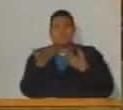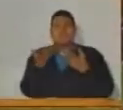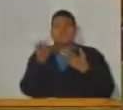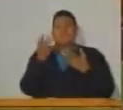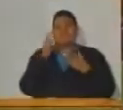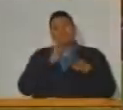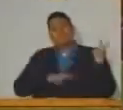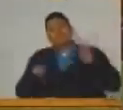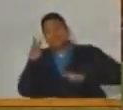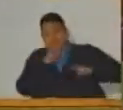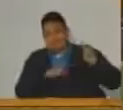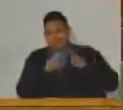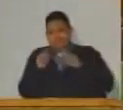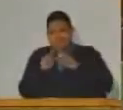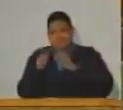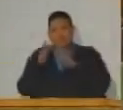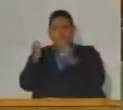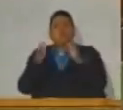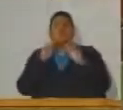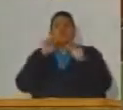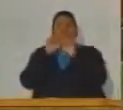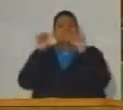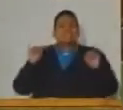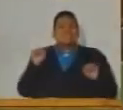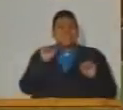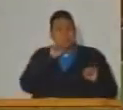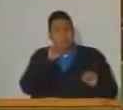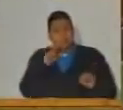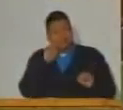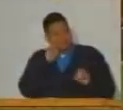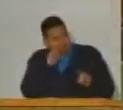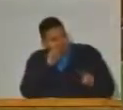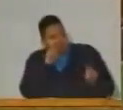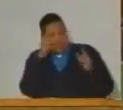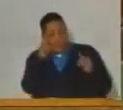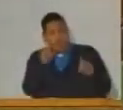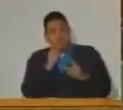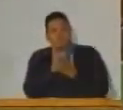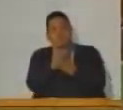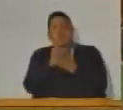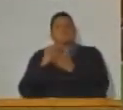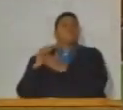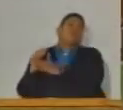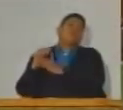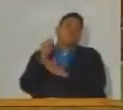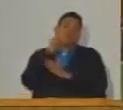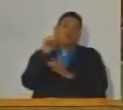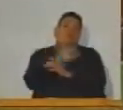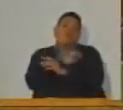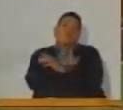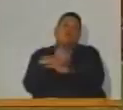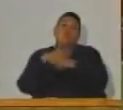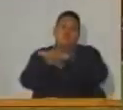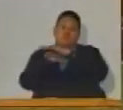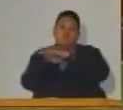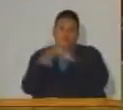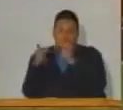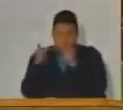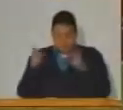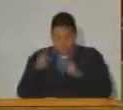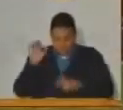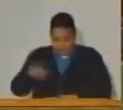mechanisms to the system of patrols, which help to prevent unauthorized access to the